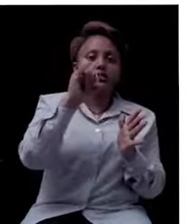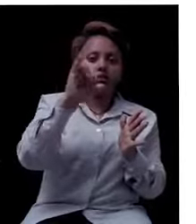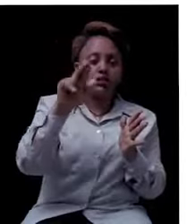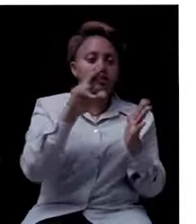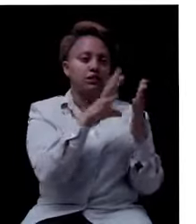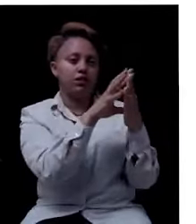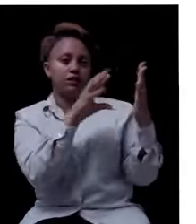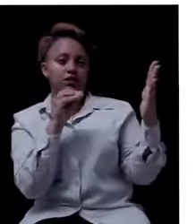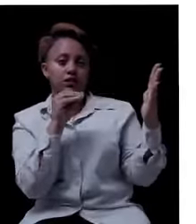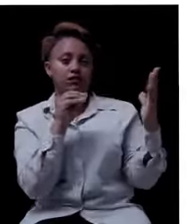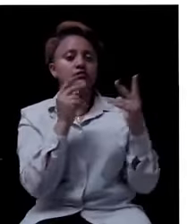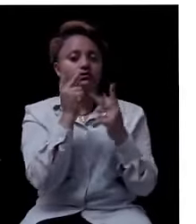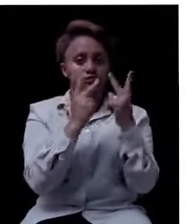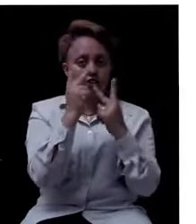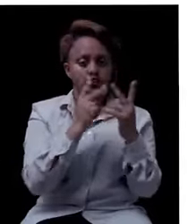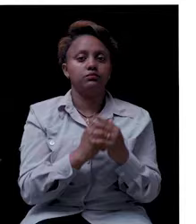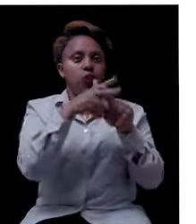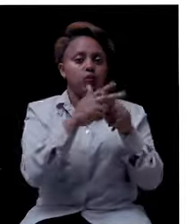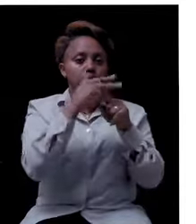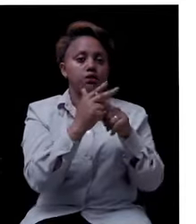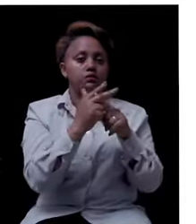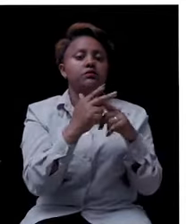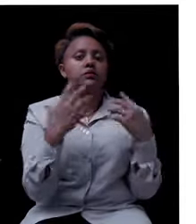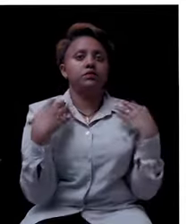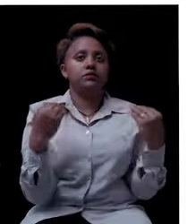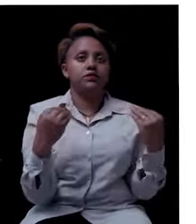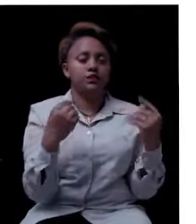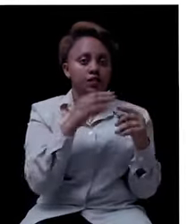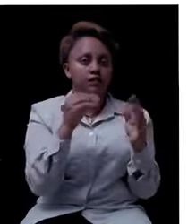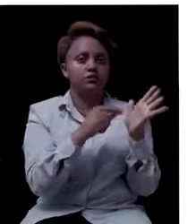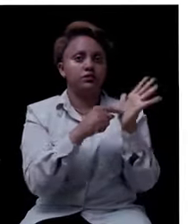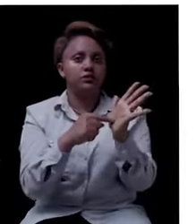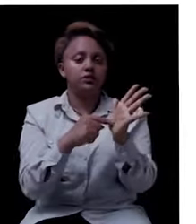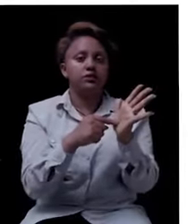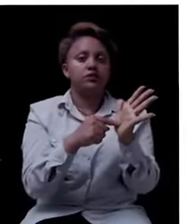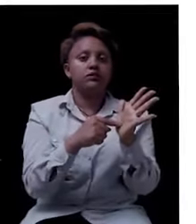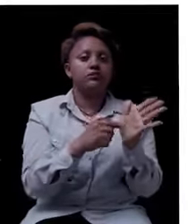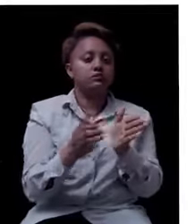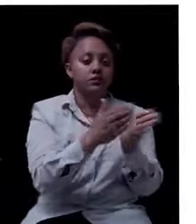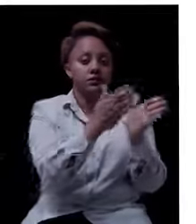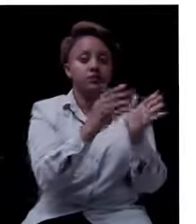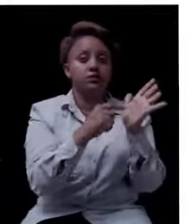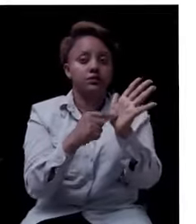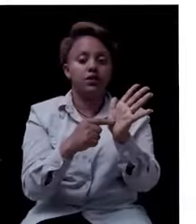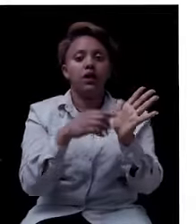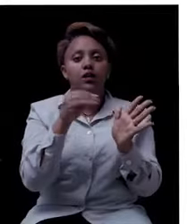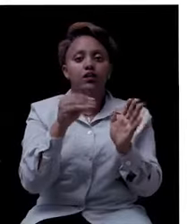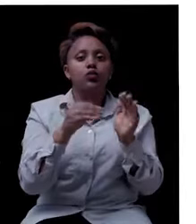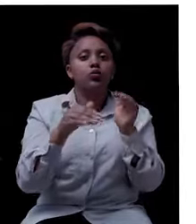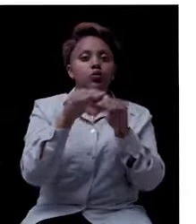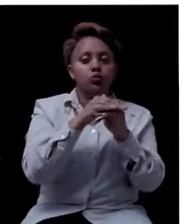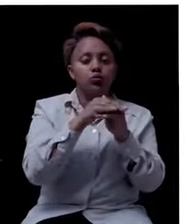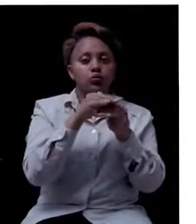using X-ray vision. Automotive safety. Detecting unexpected obstacles such as pedestrians on the street